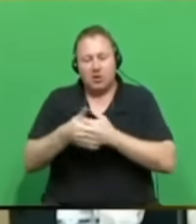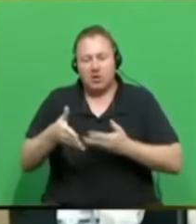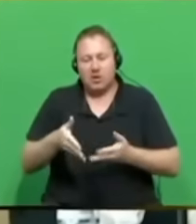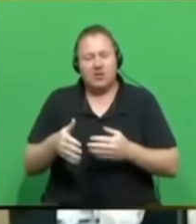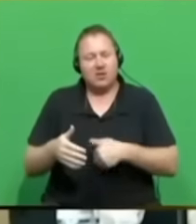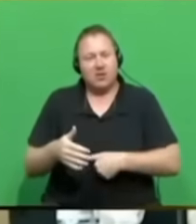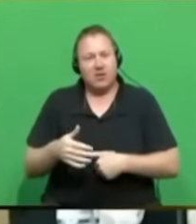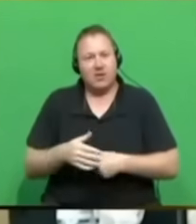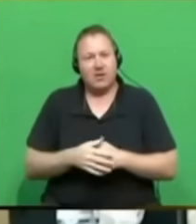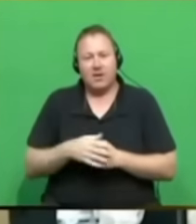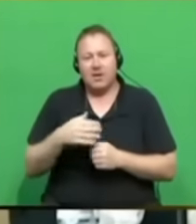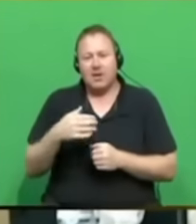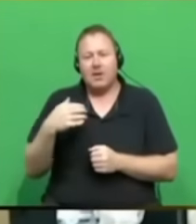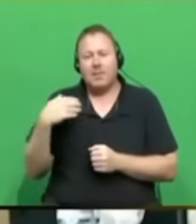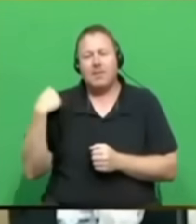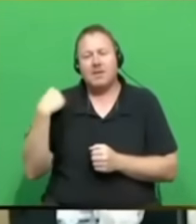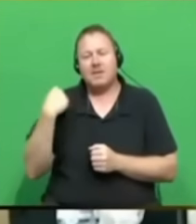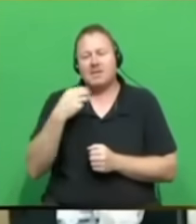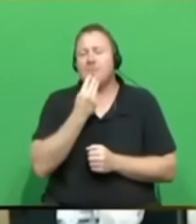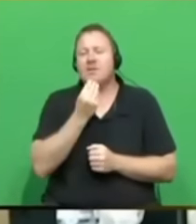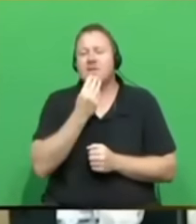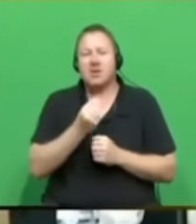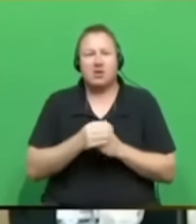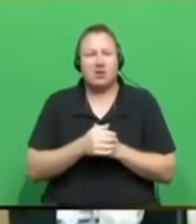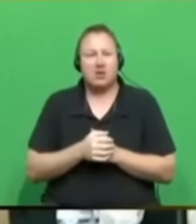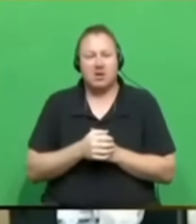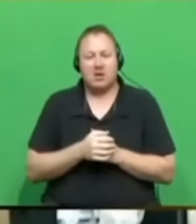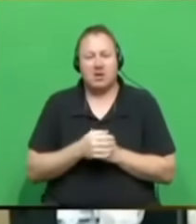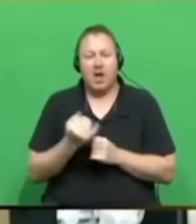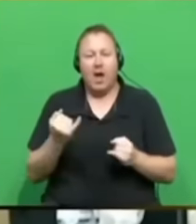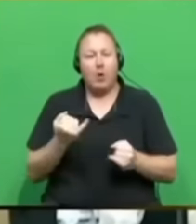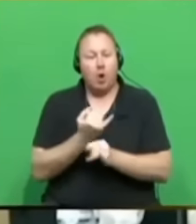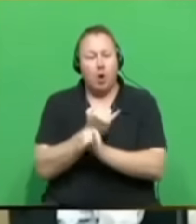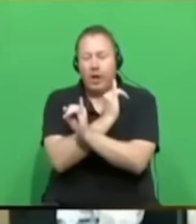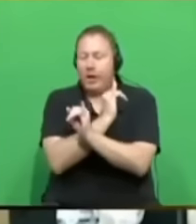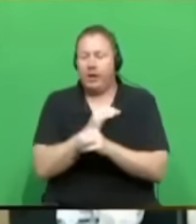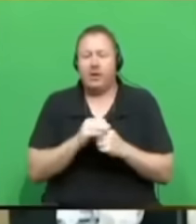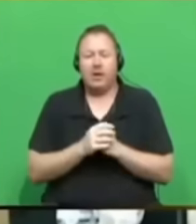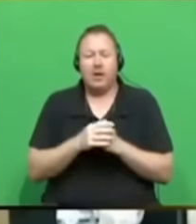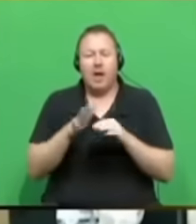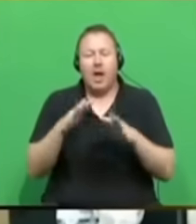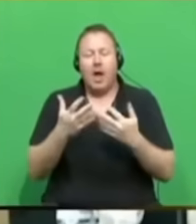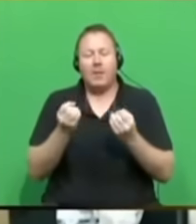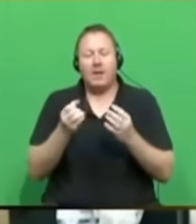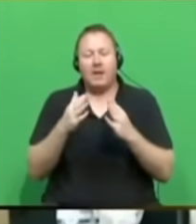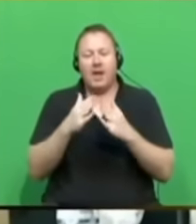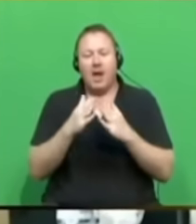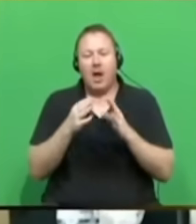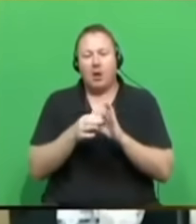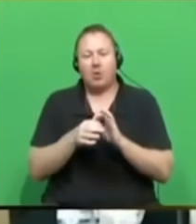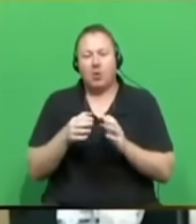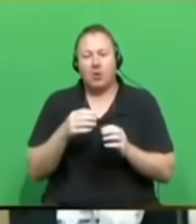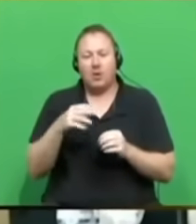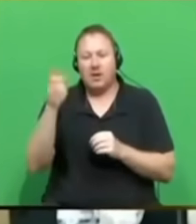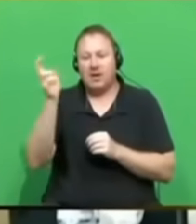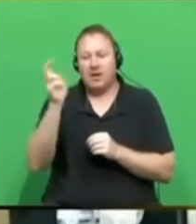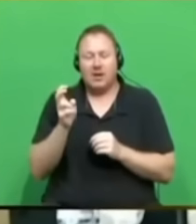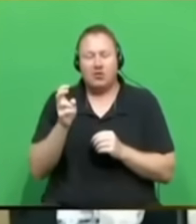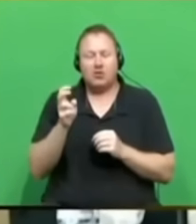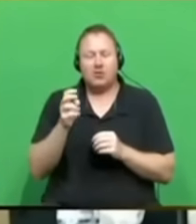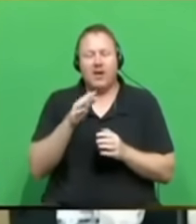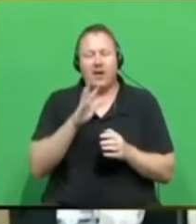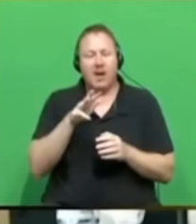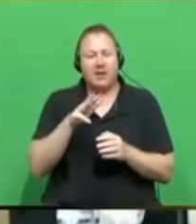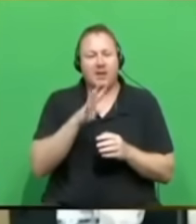Mantashe, it is very ironic to boast about the number of households that have been electrified since